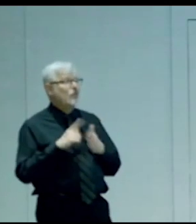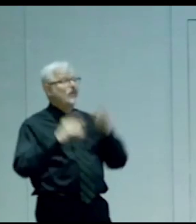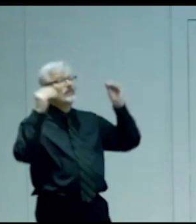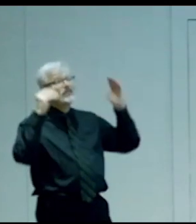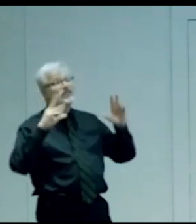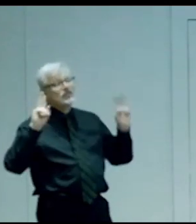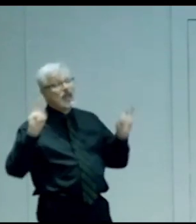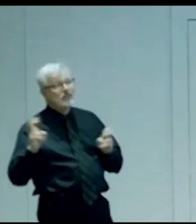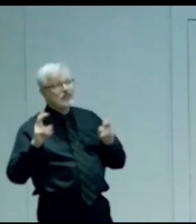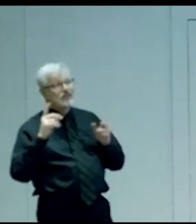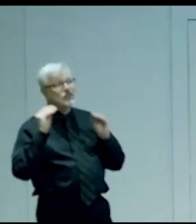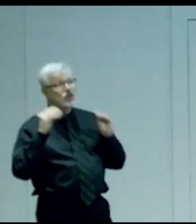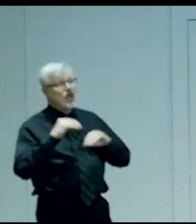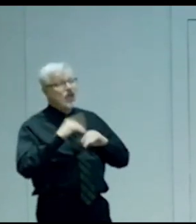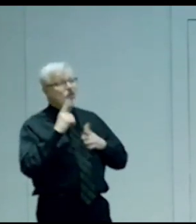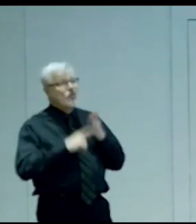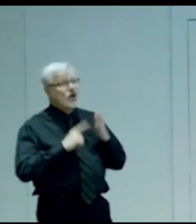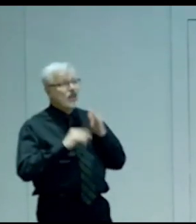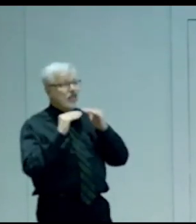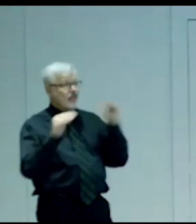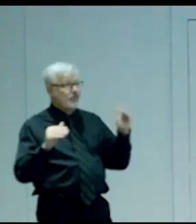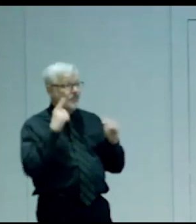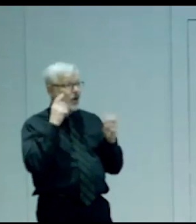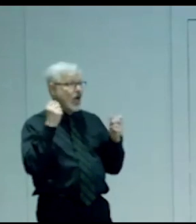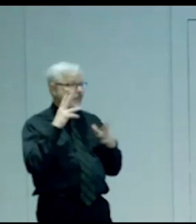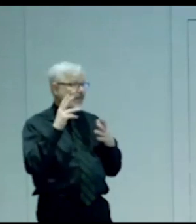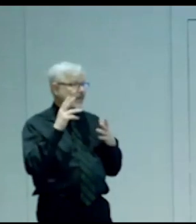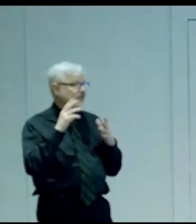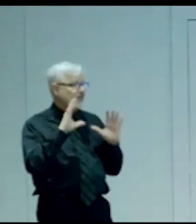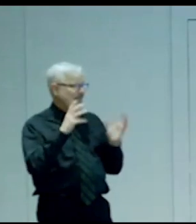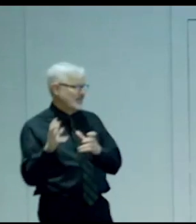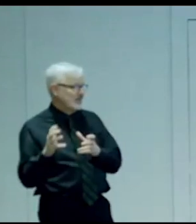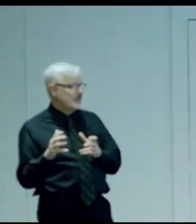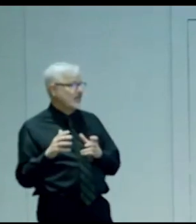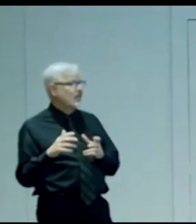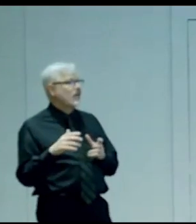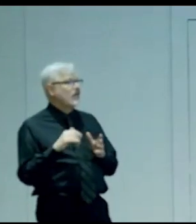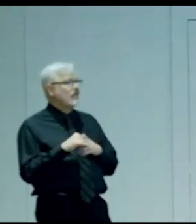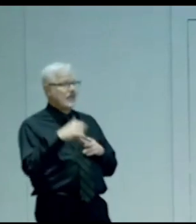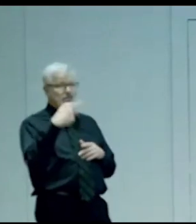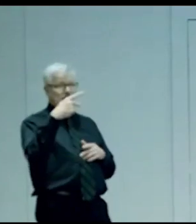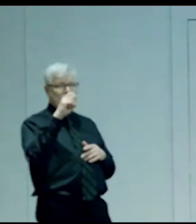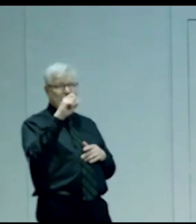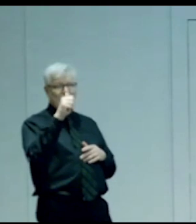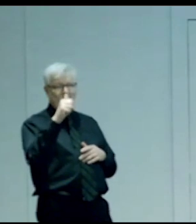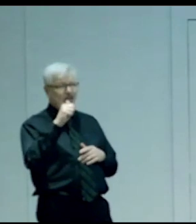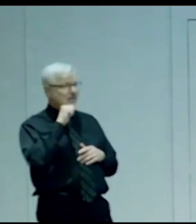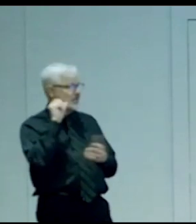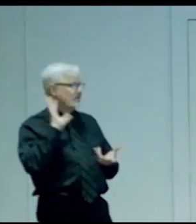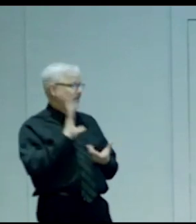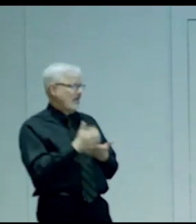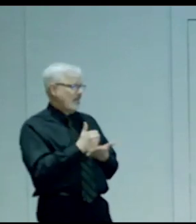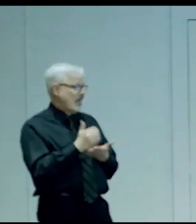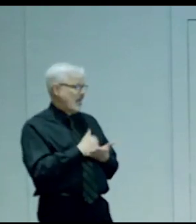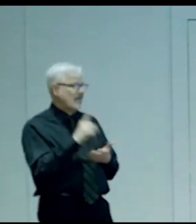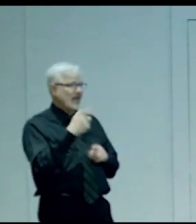they taught at which grade level for how many periods. The PISA doesn't collect data from teachers, so